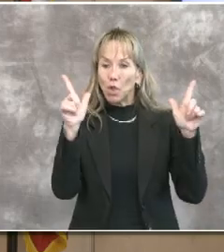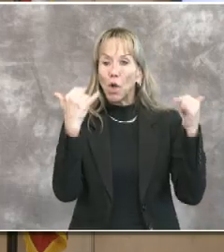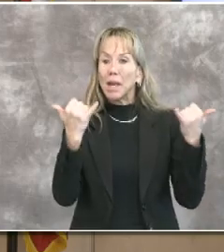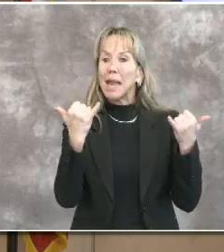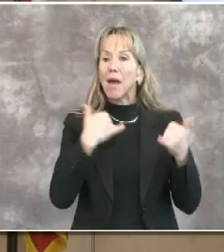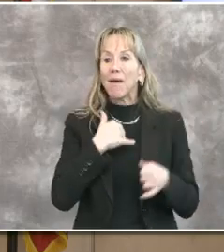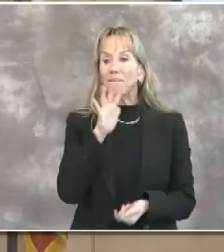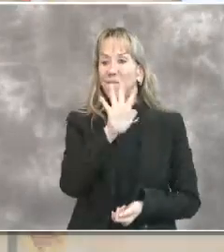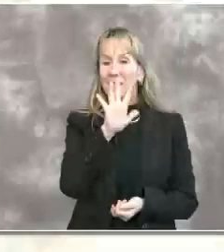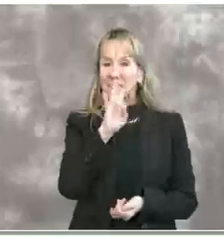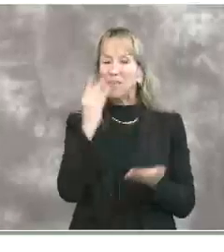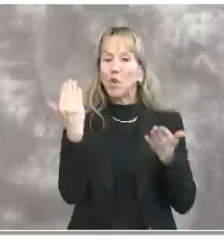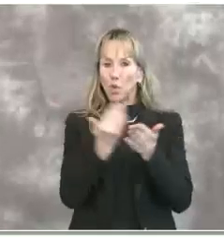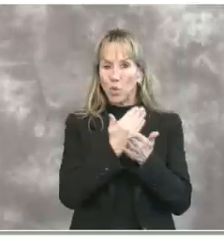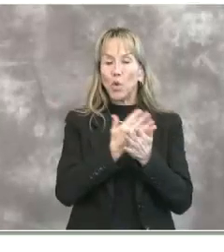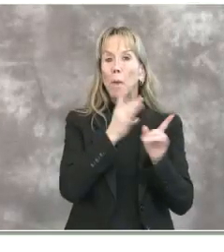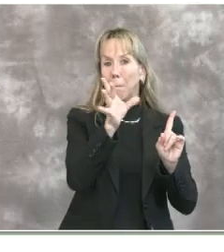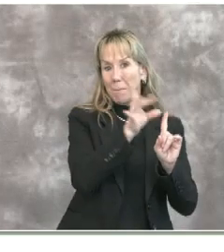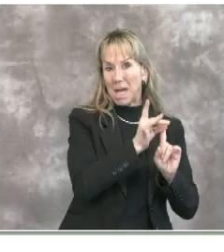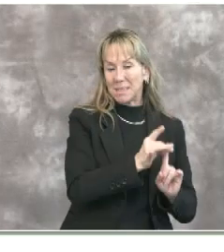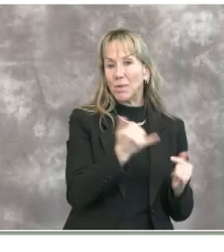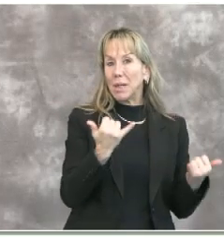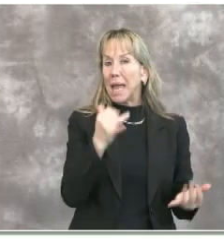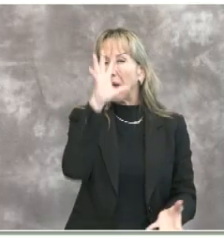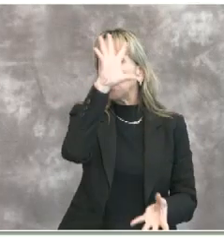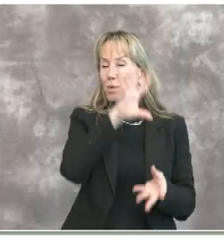today 57 new positive cases, takes us to